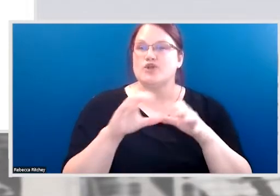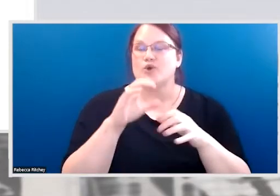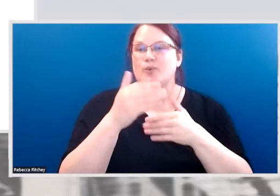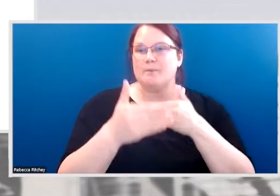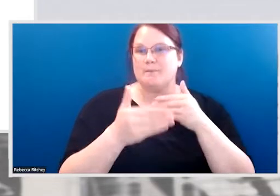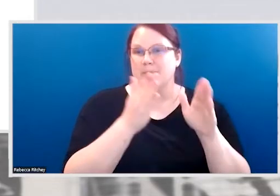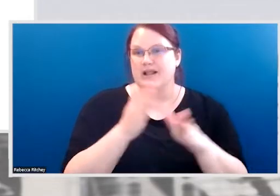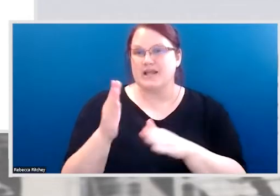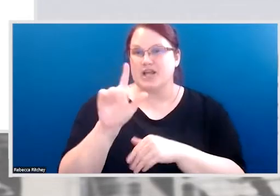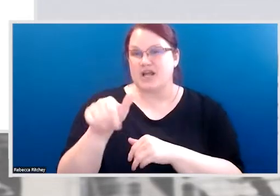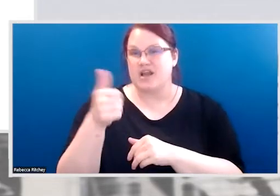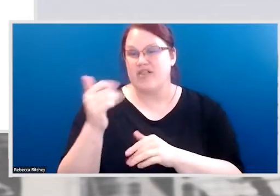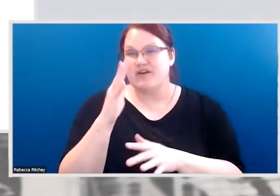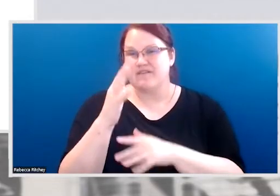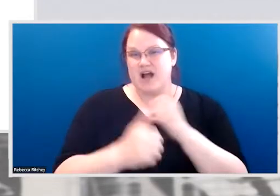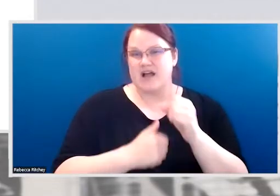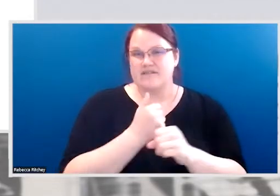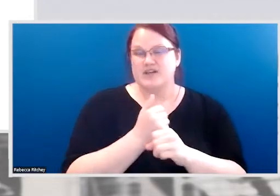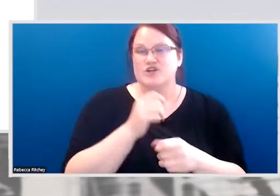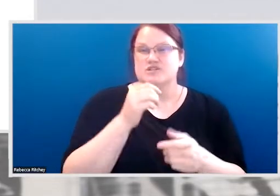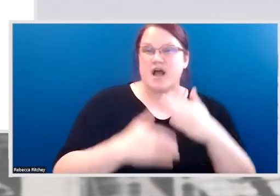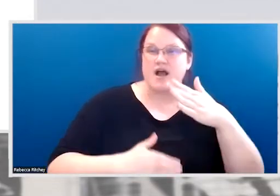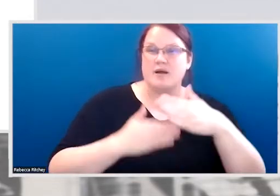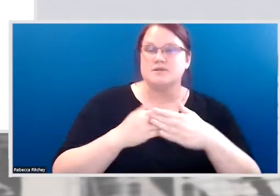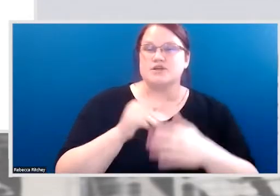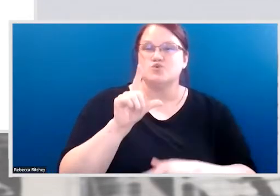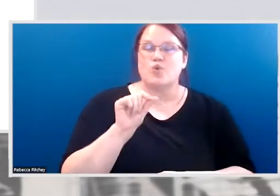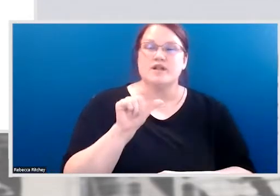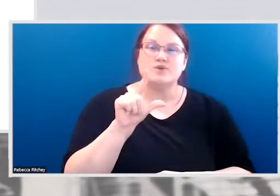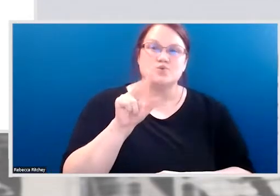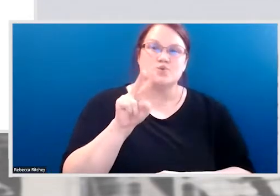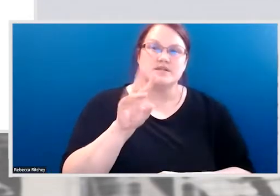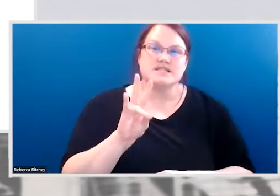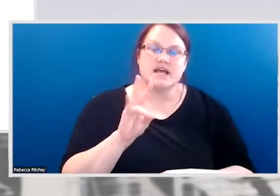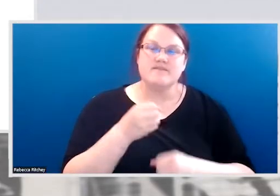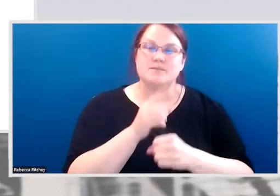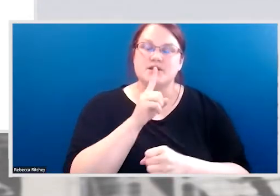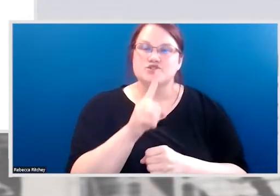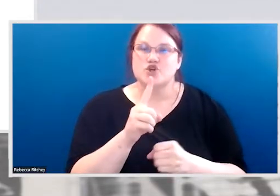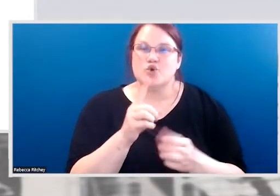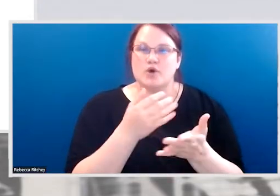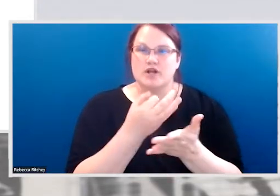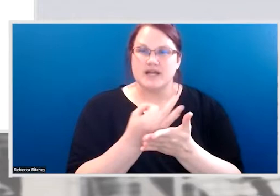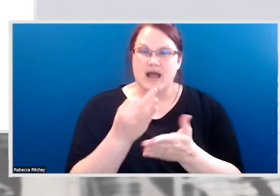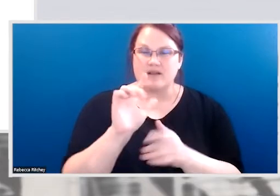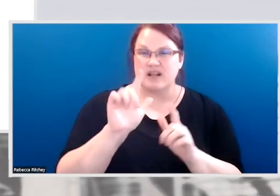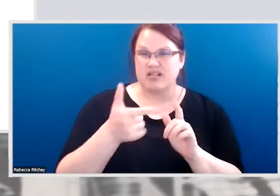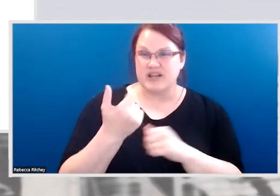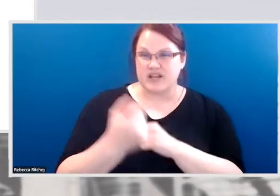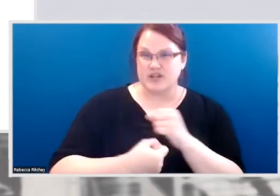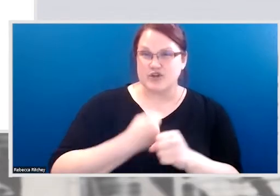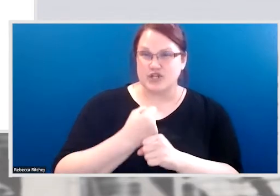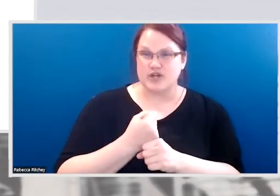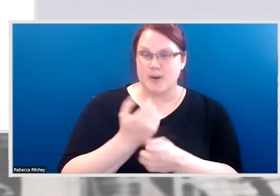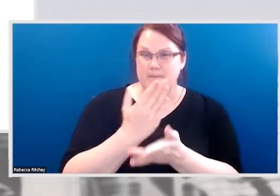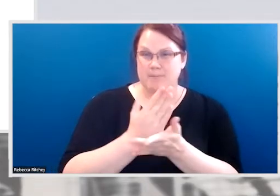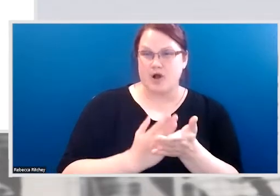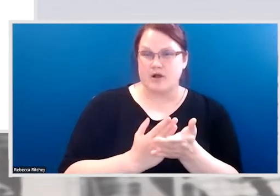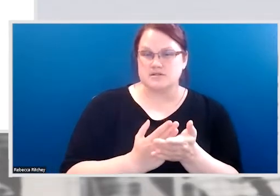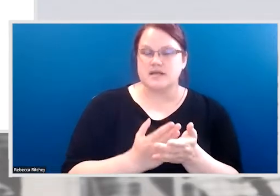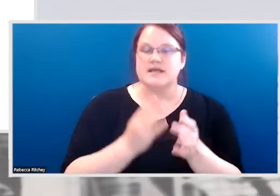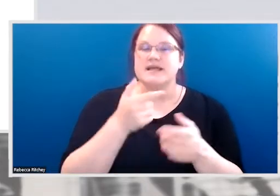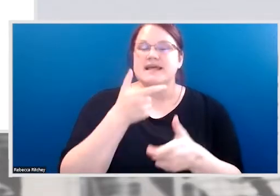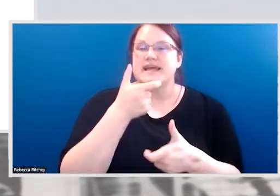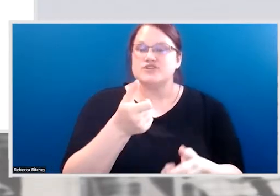this 2023 to 2027 region, to make sure that we're accounting for those later year phases. One of the interesting things with a lot of